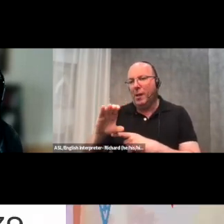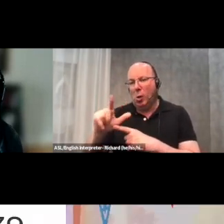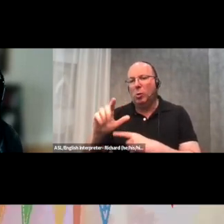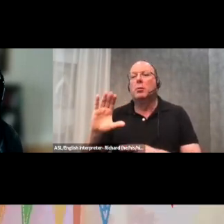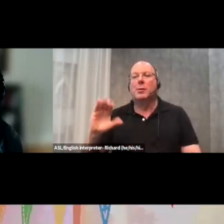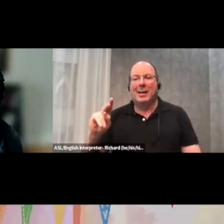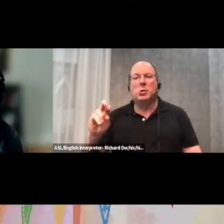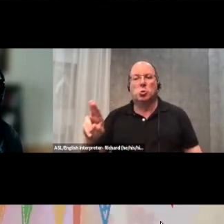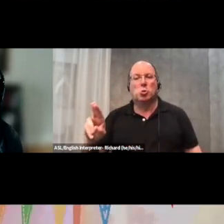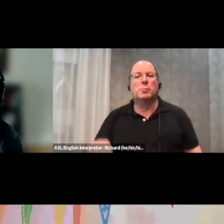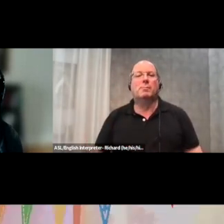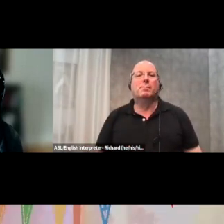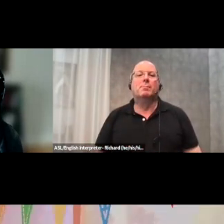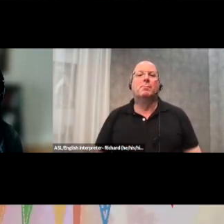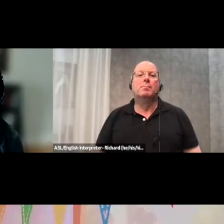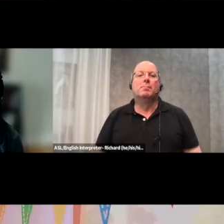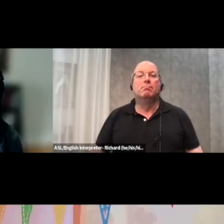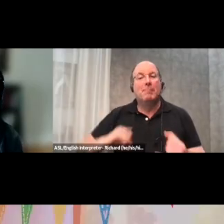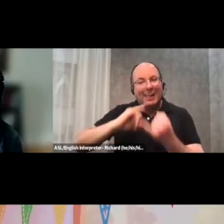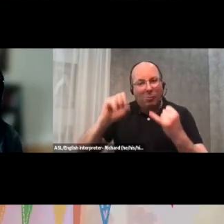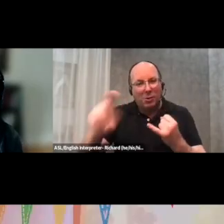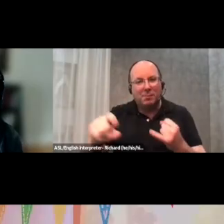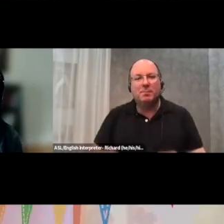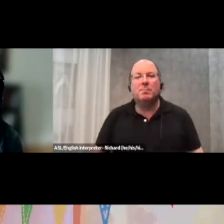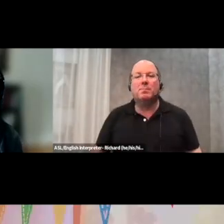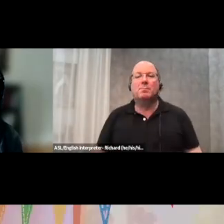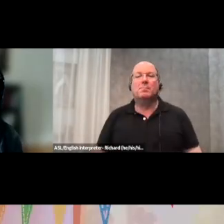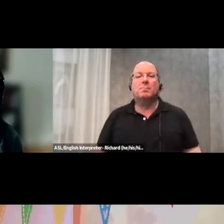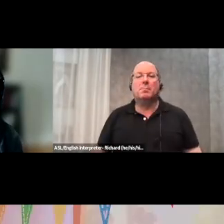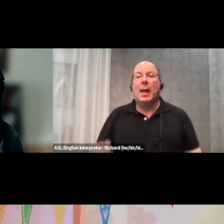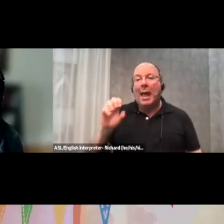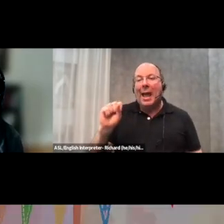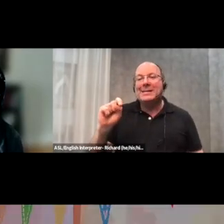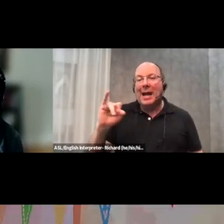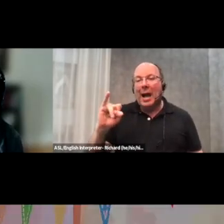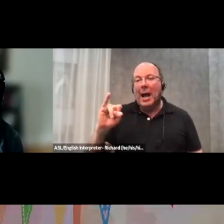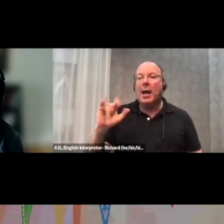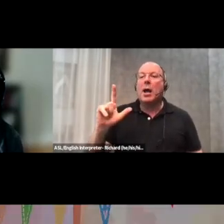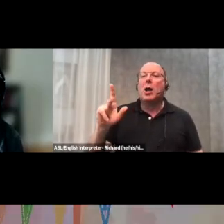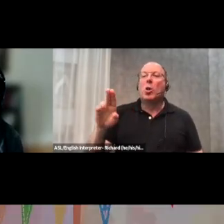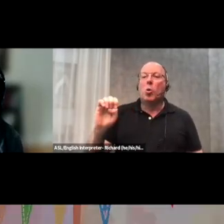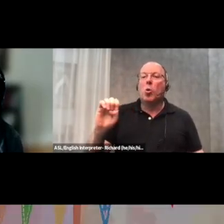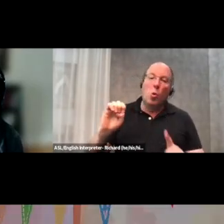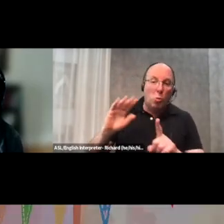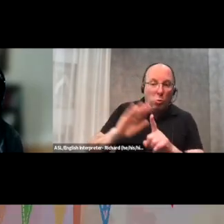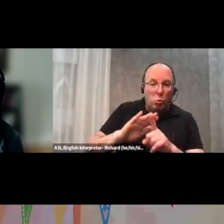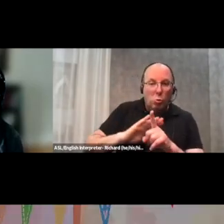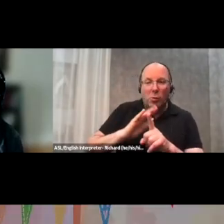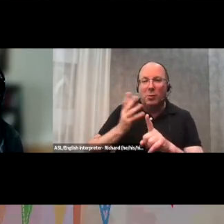Nice. And we've got our last one. Using lube reduces your risk of STIs. That one's a freebie because we talked about